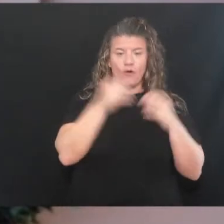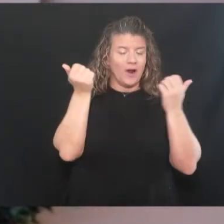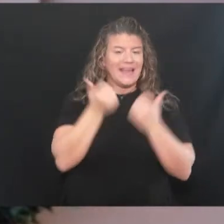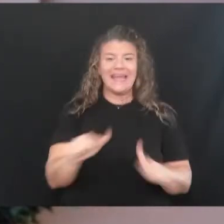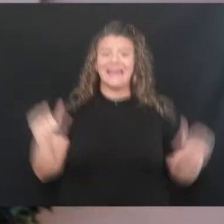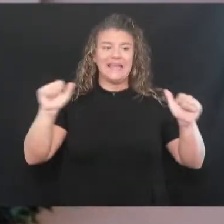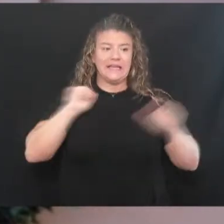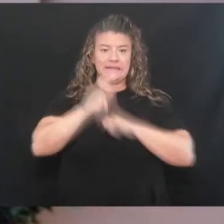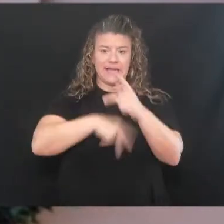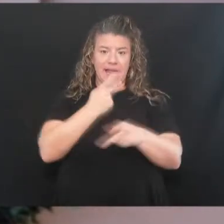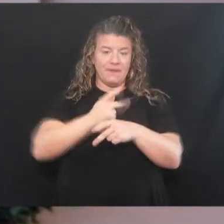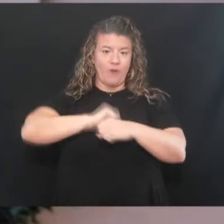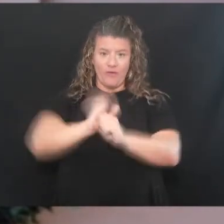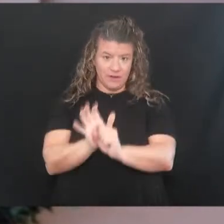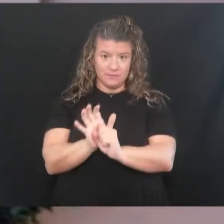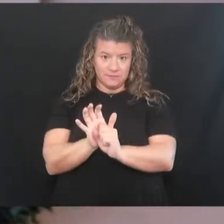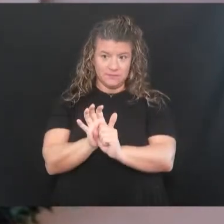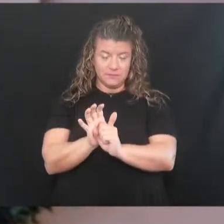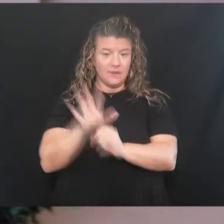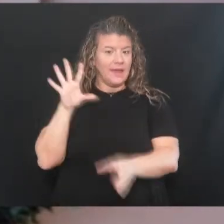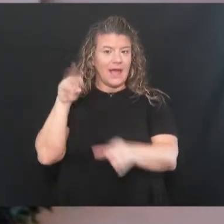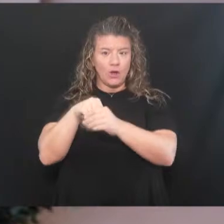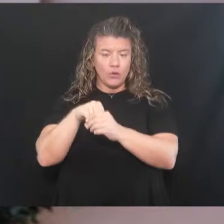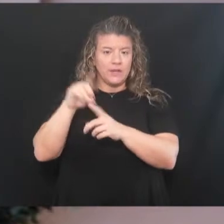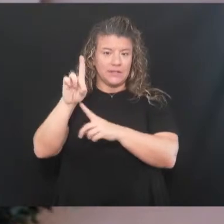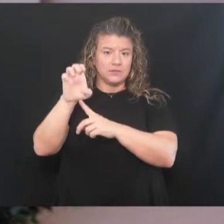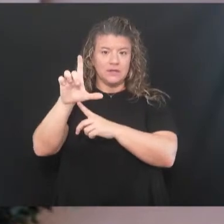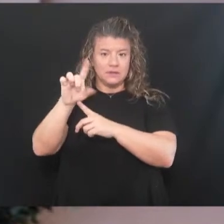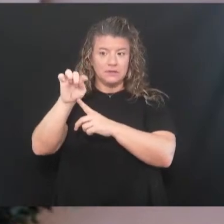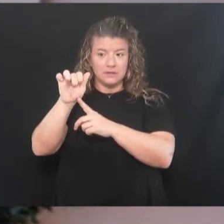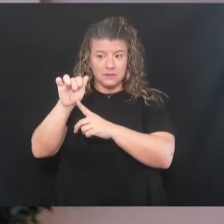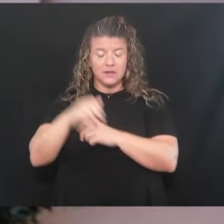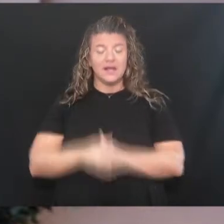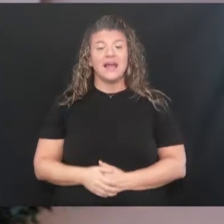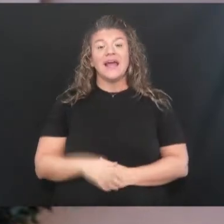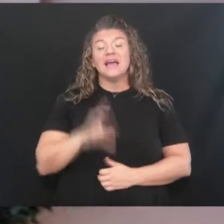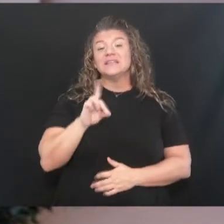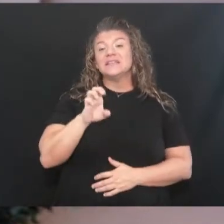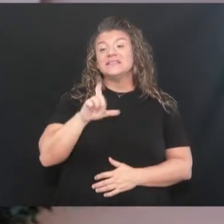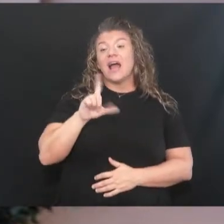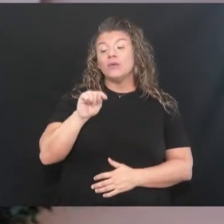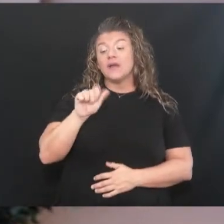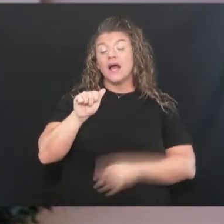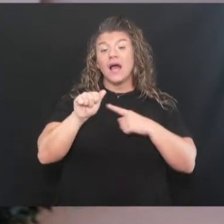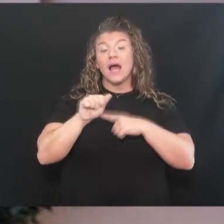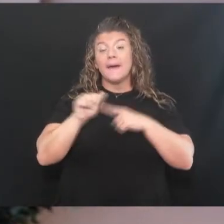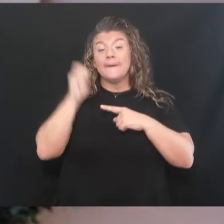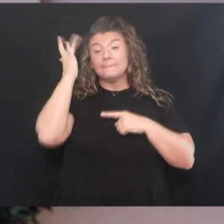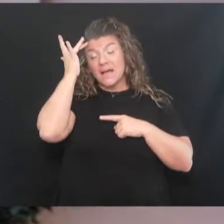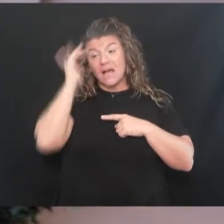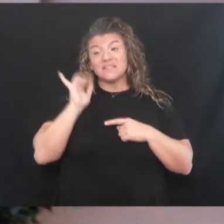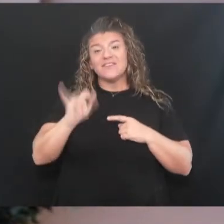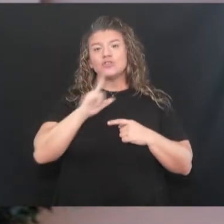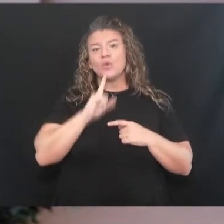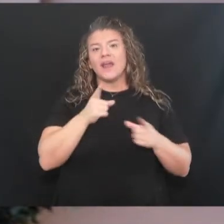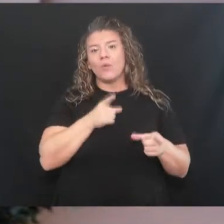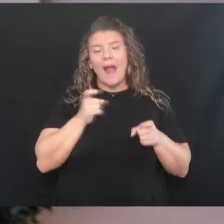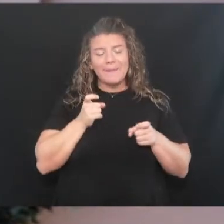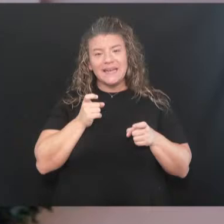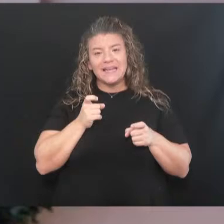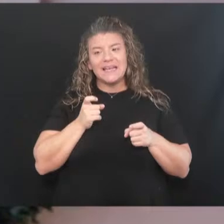of COVID-19, including the Delta variant. The Delta variant, though, because of its really rapid